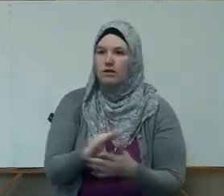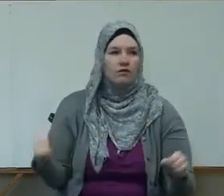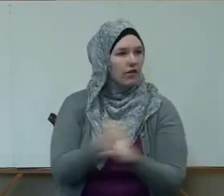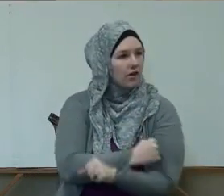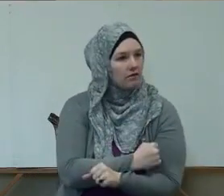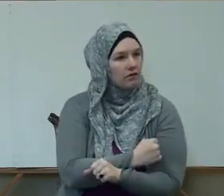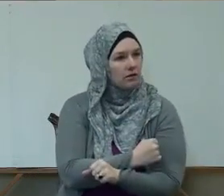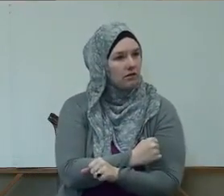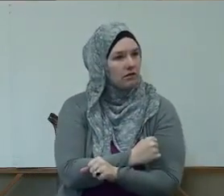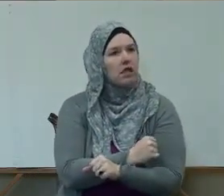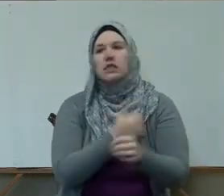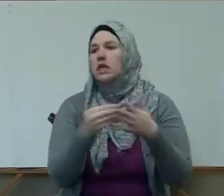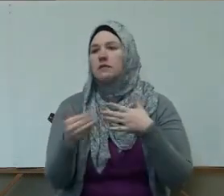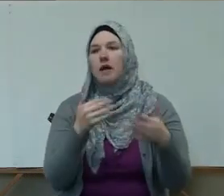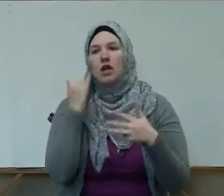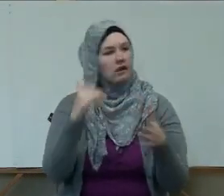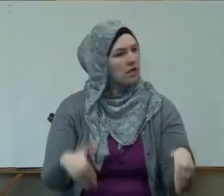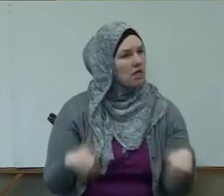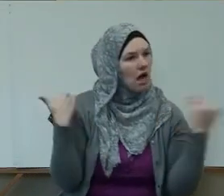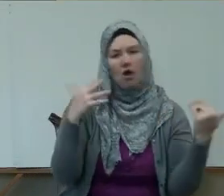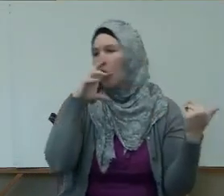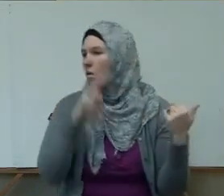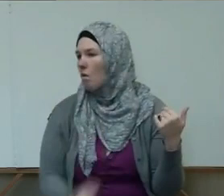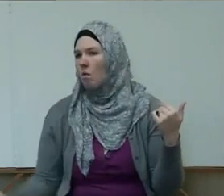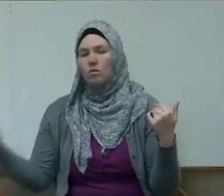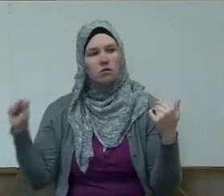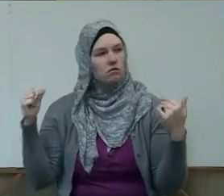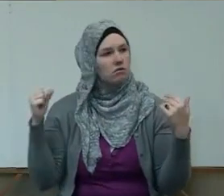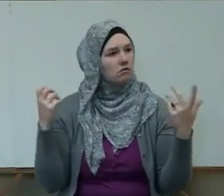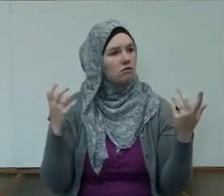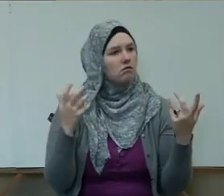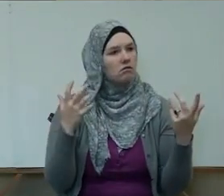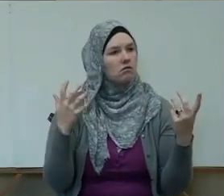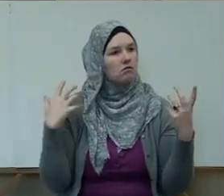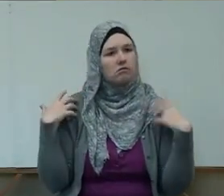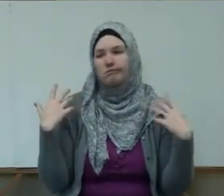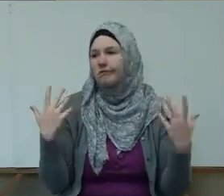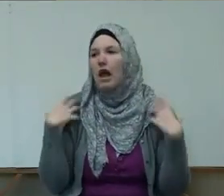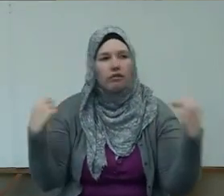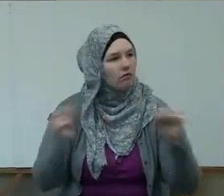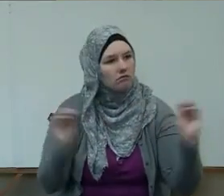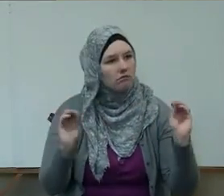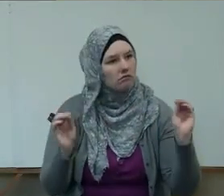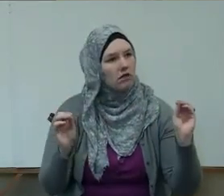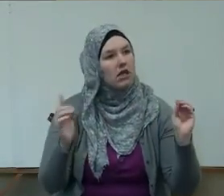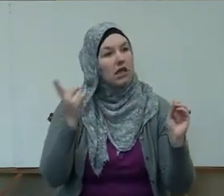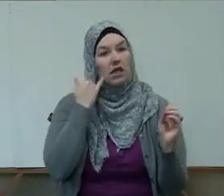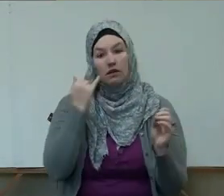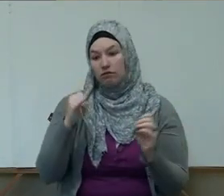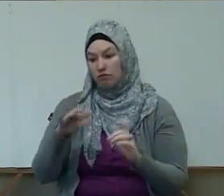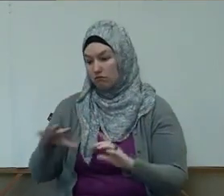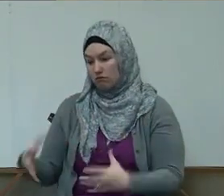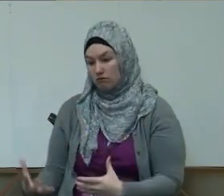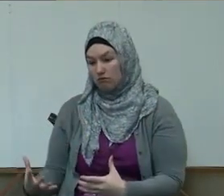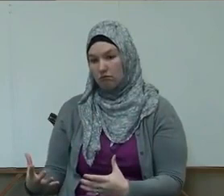old, nor health, good or bad, nor age, nothing. They just went after what